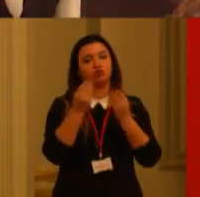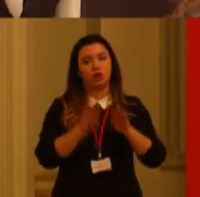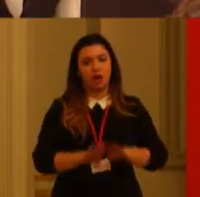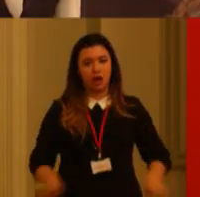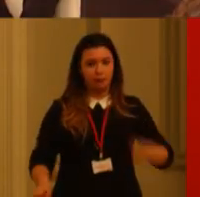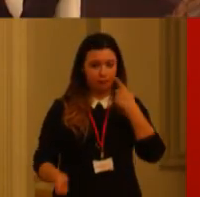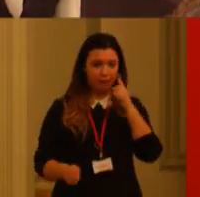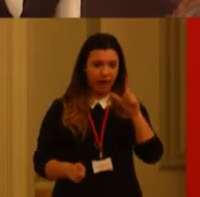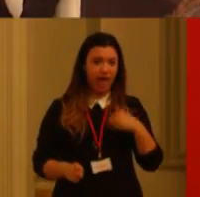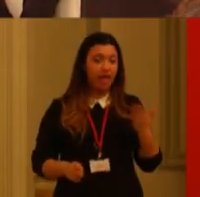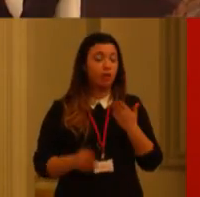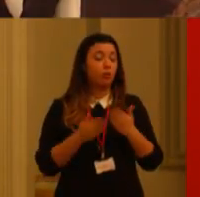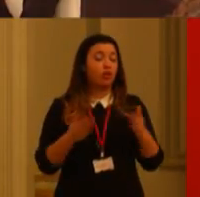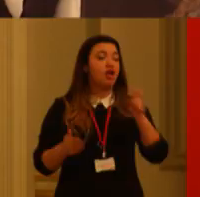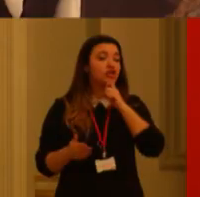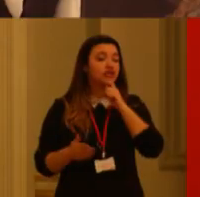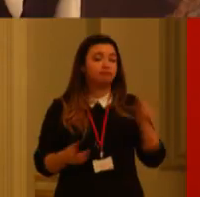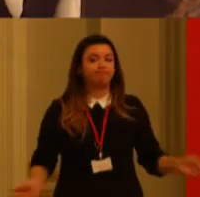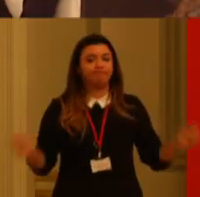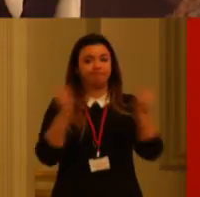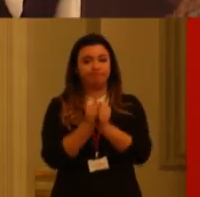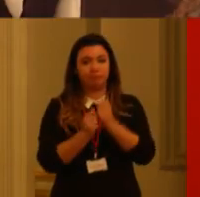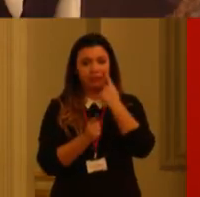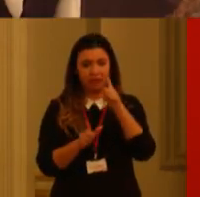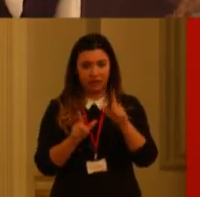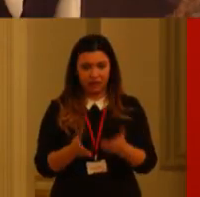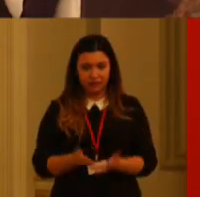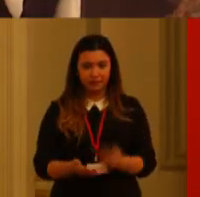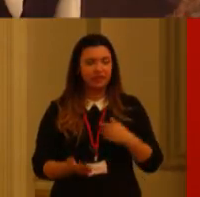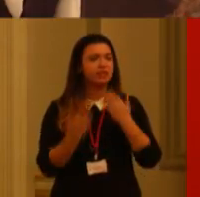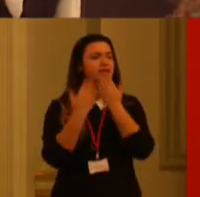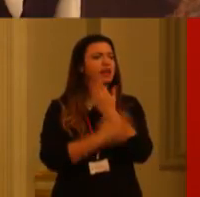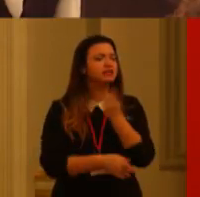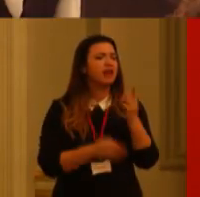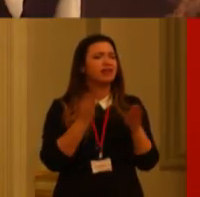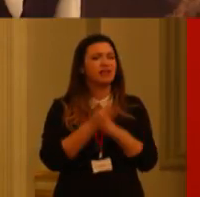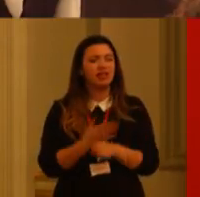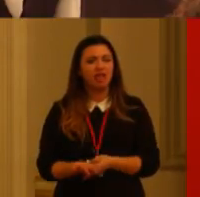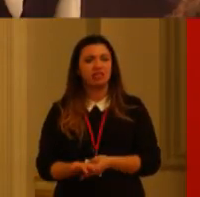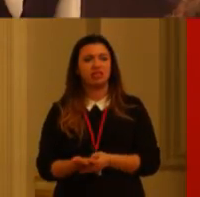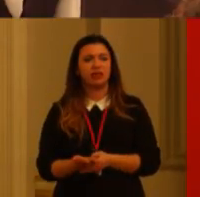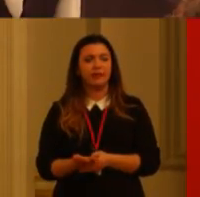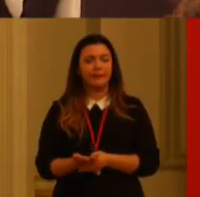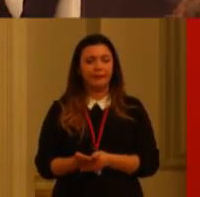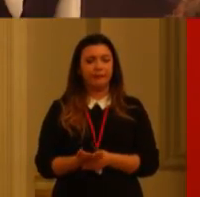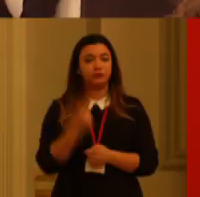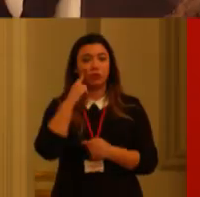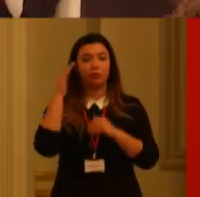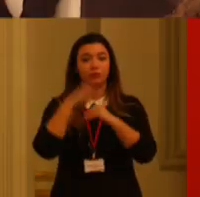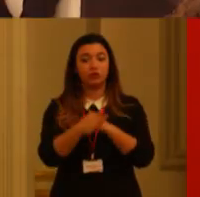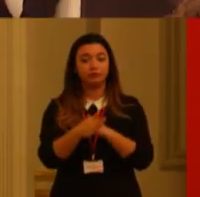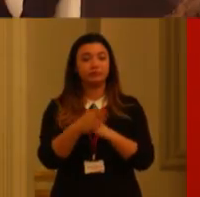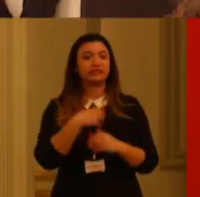put aside from the society, this is one of the mistakes, and we should not fall into that. this is one of the reasons of the